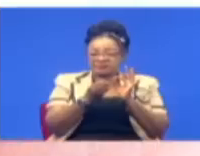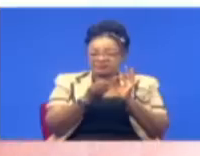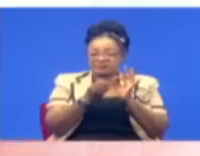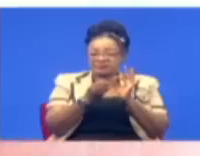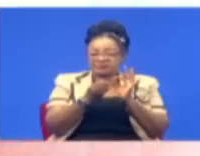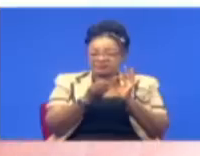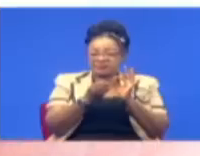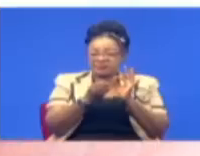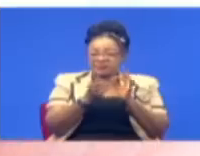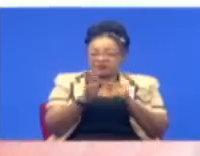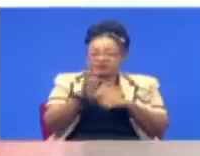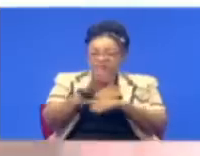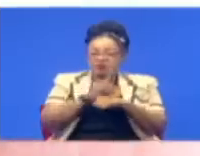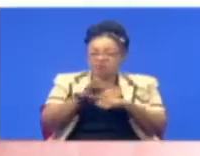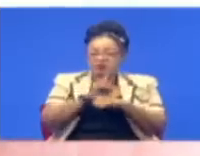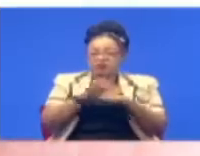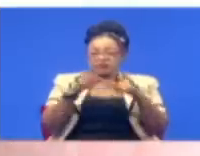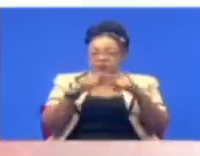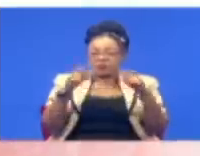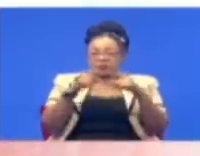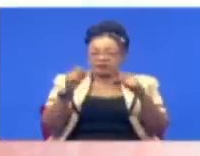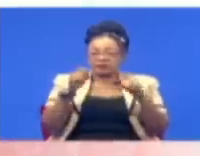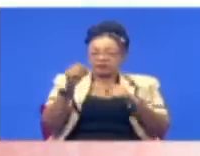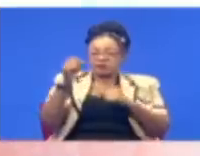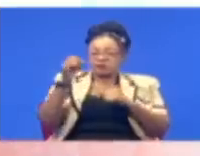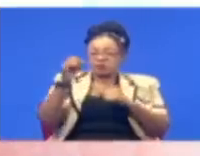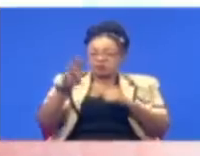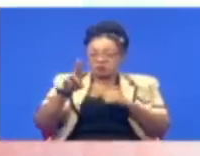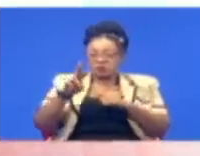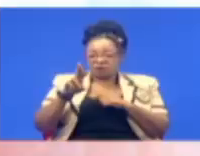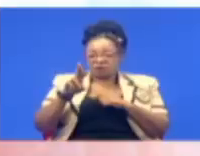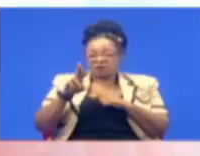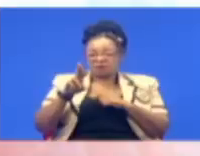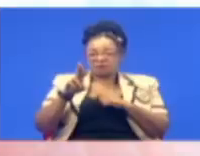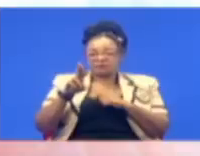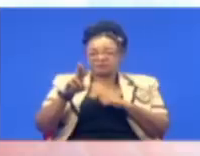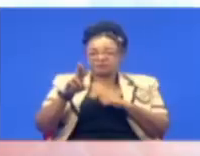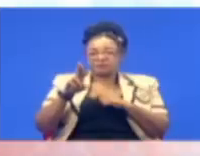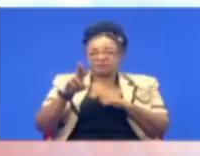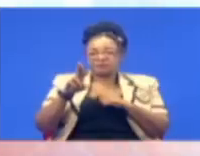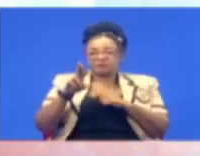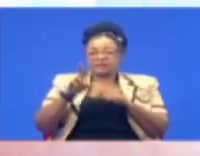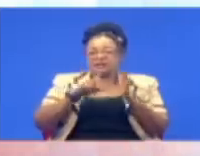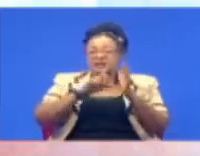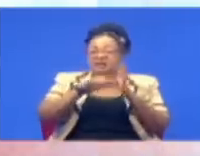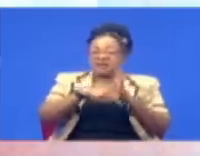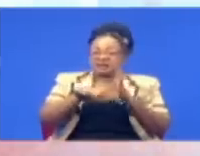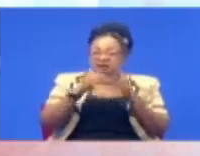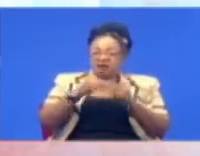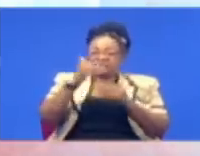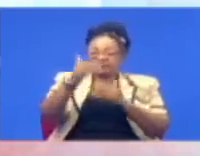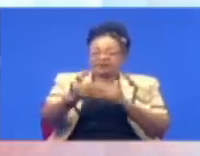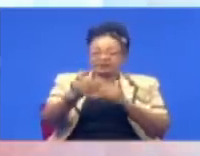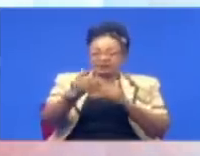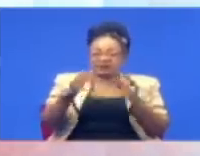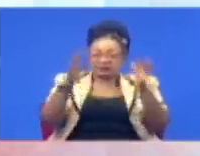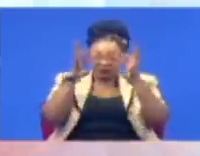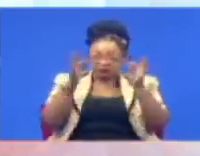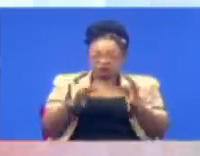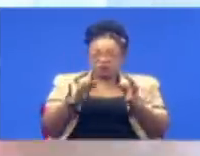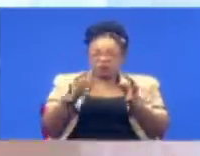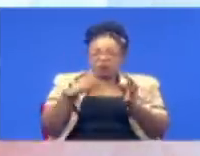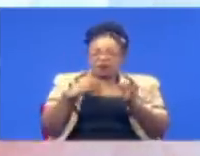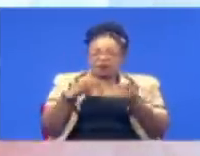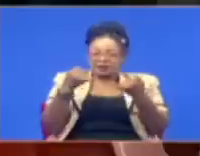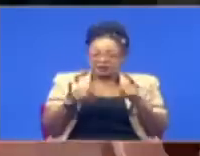Given the use of the word or, and the later after the decision, there was an attempt by